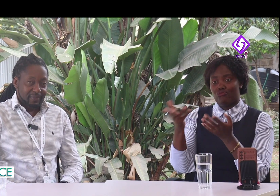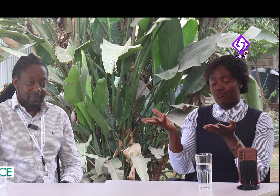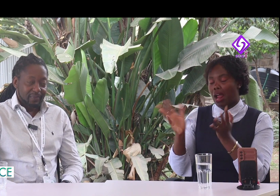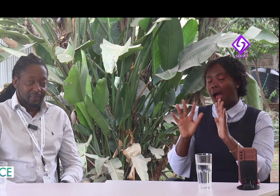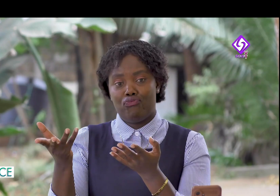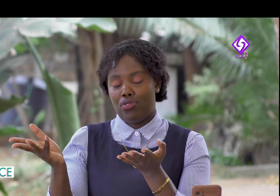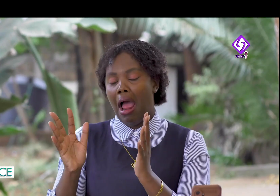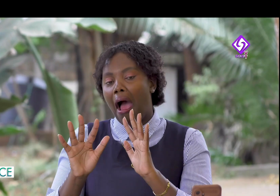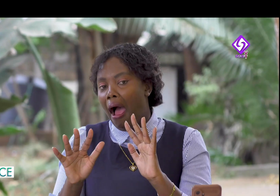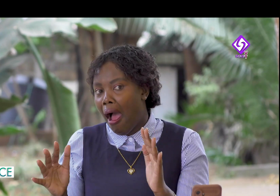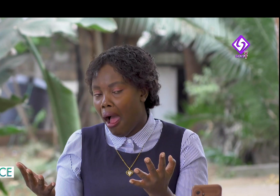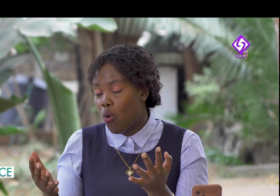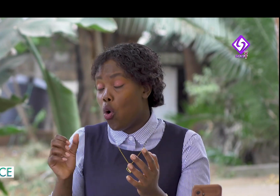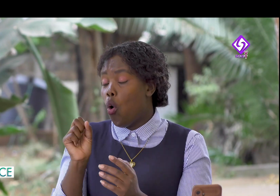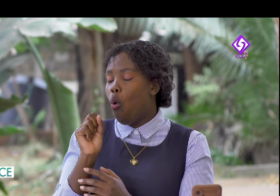the services.